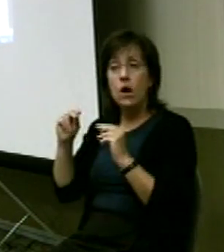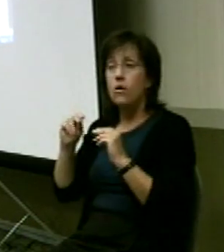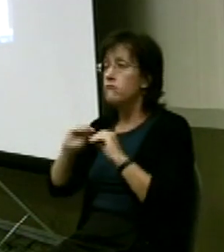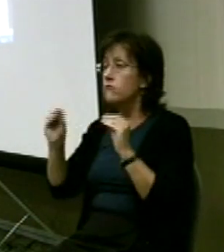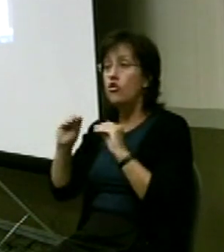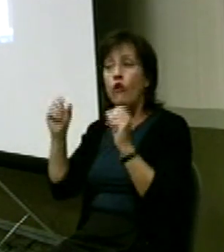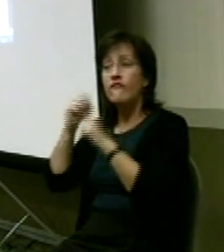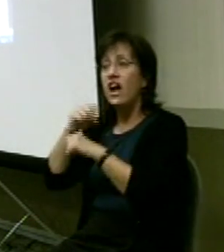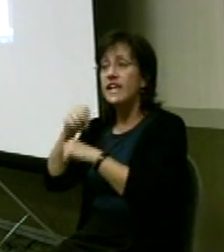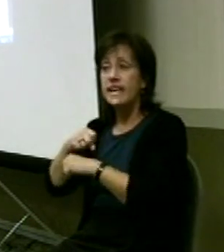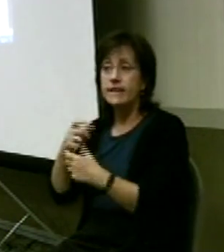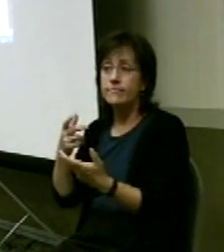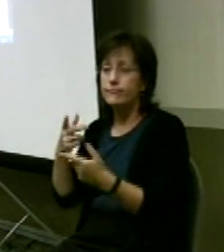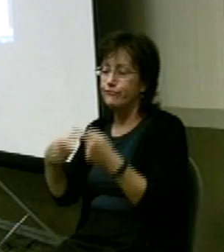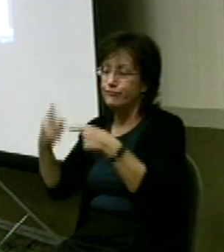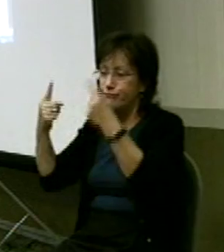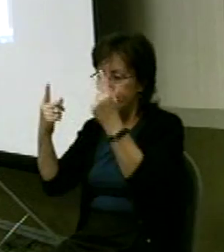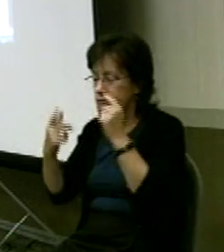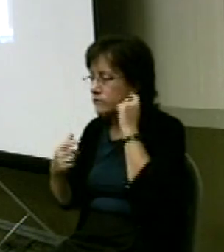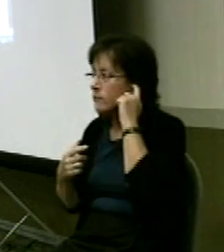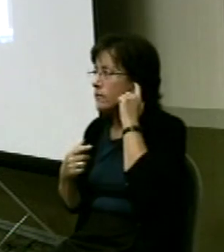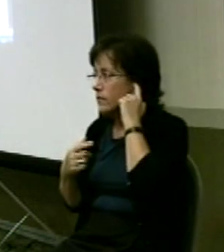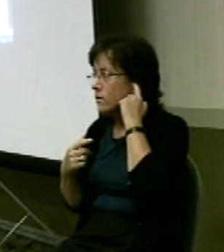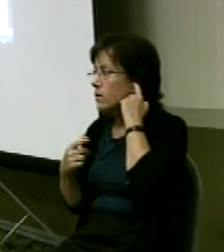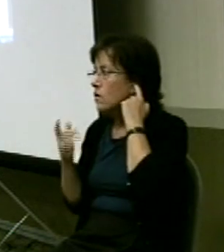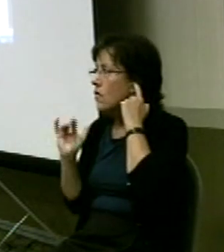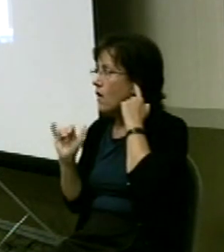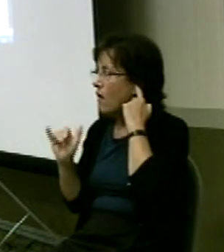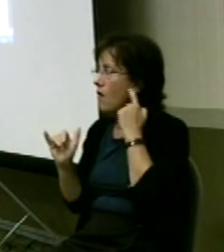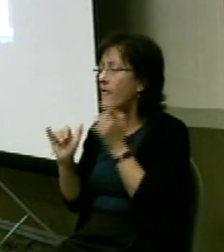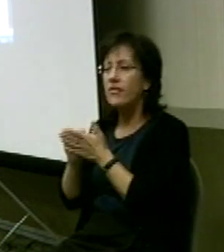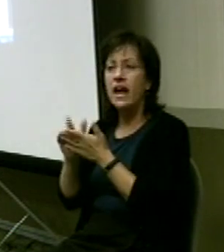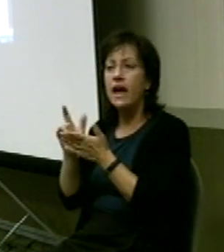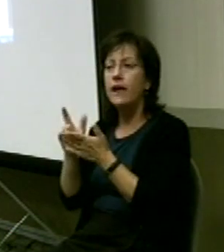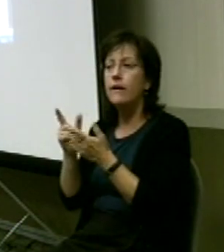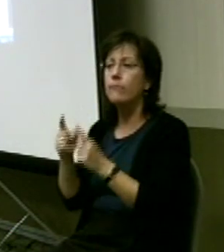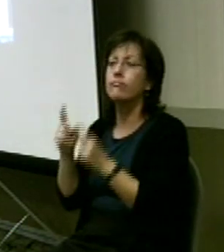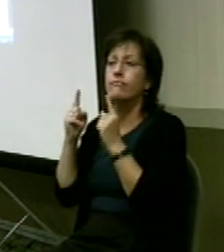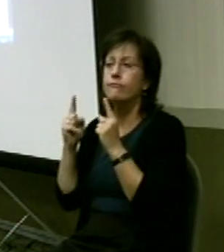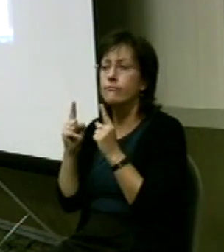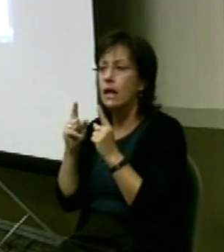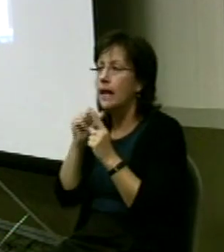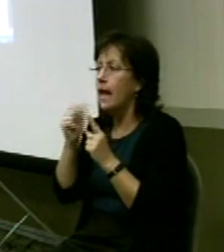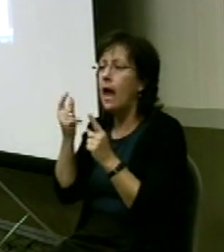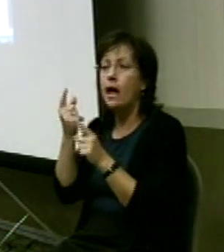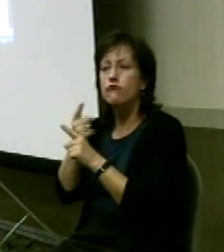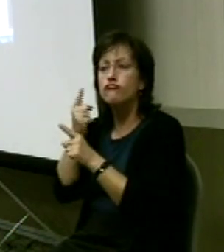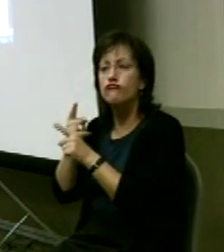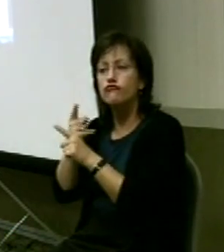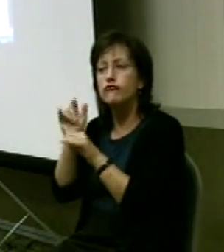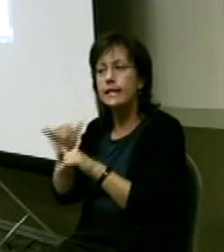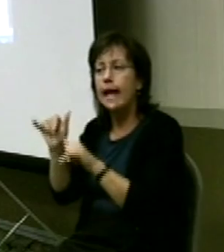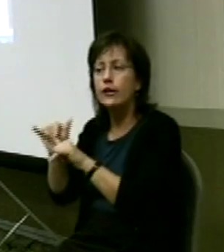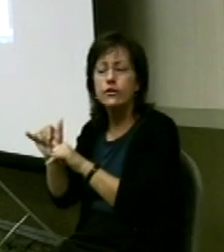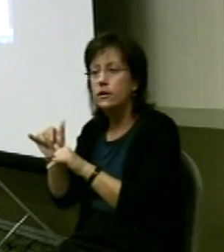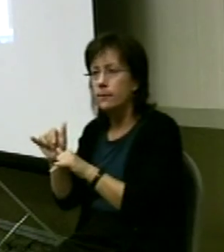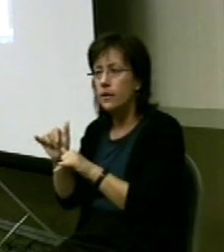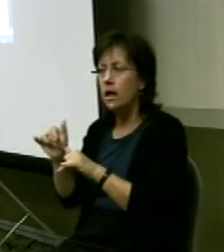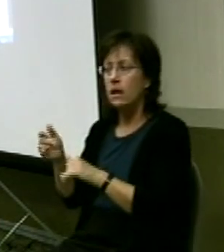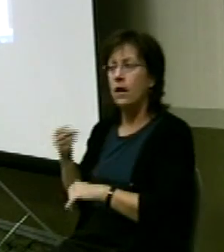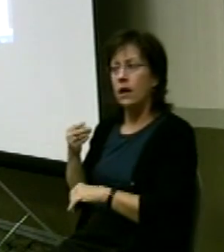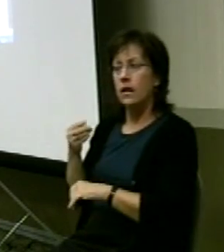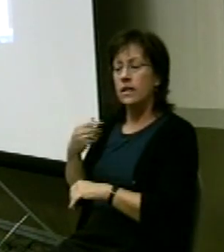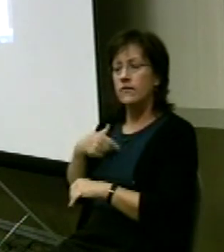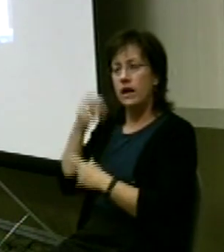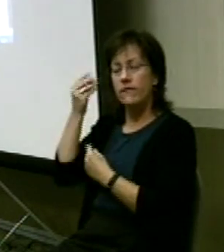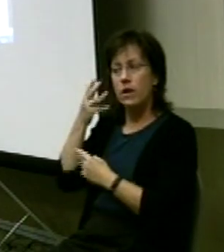fights. Okay? So it tells us, okay, so that's an anomaly. But it tells us, gives us a little extra piece of information